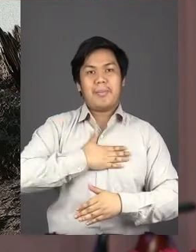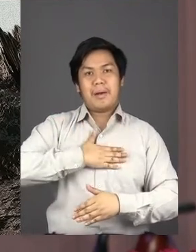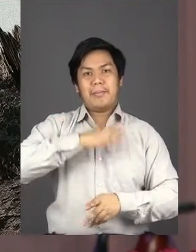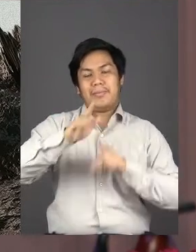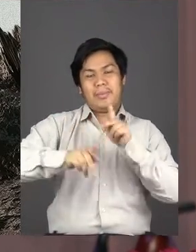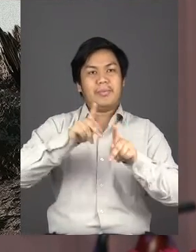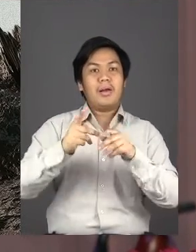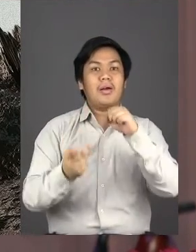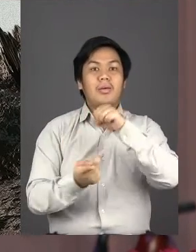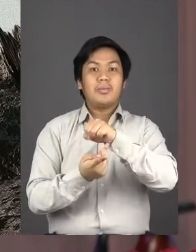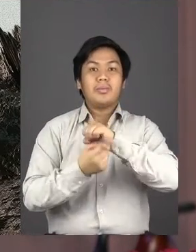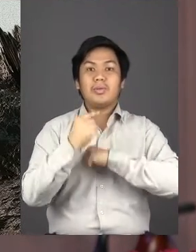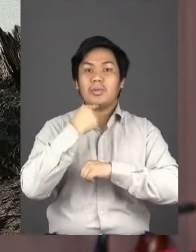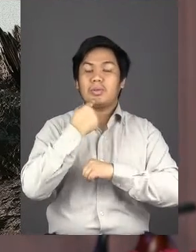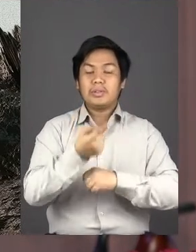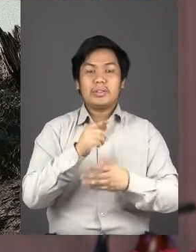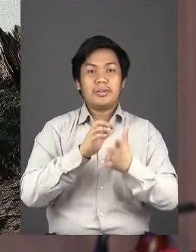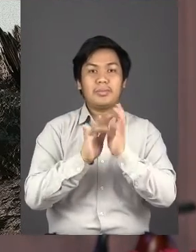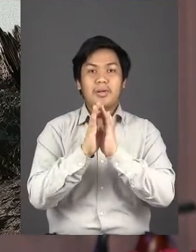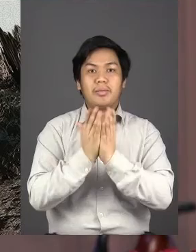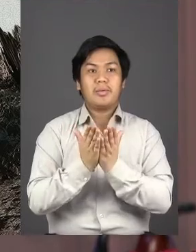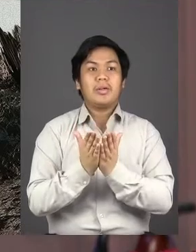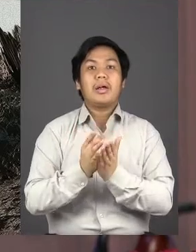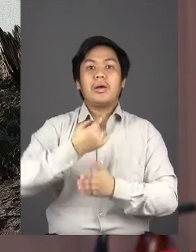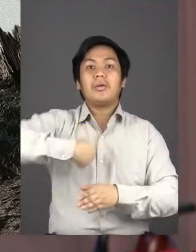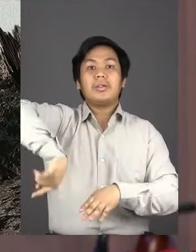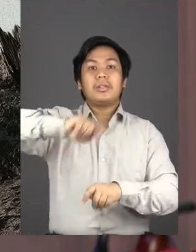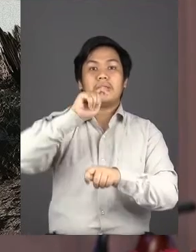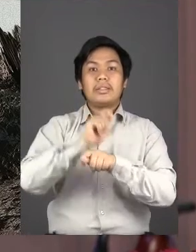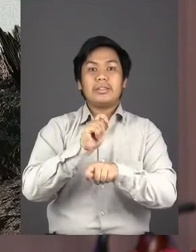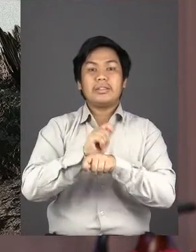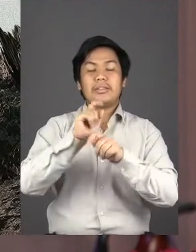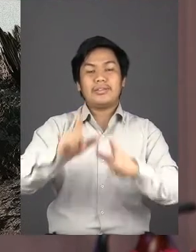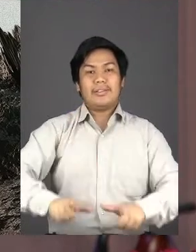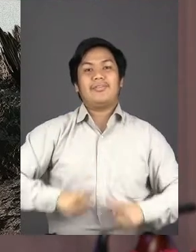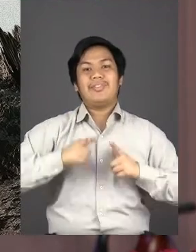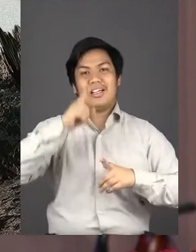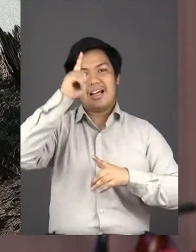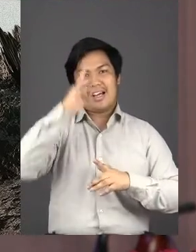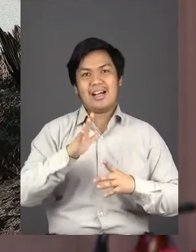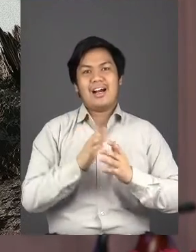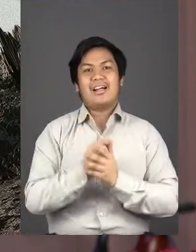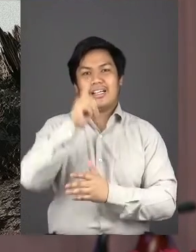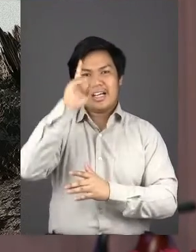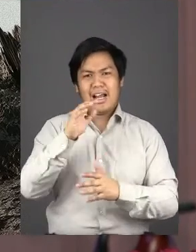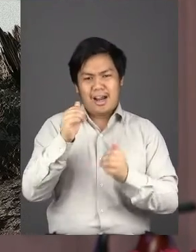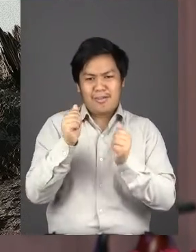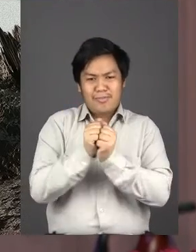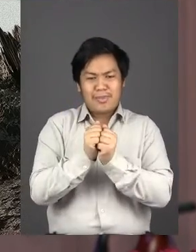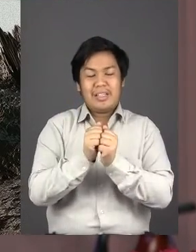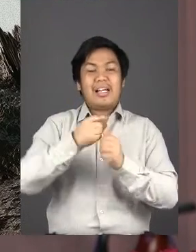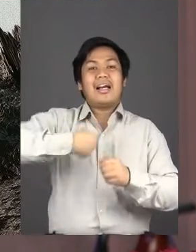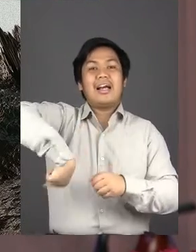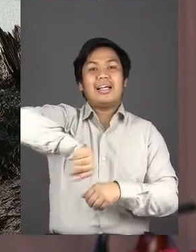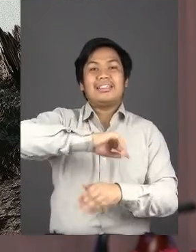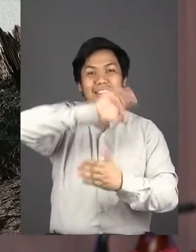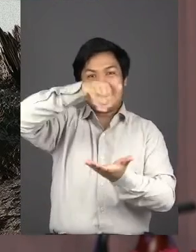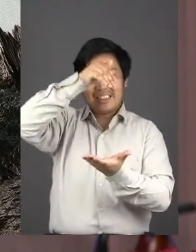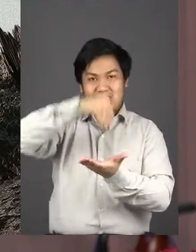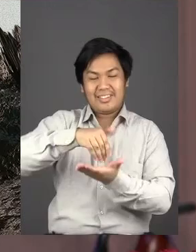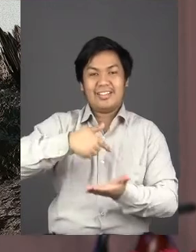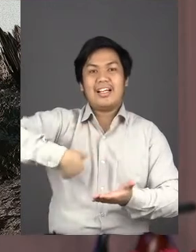yun ni Pablo sa Ephesians chapter 2. We are the temple of the living God. Siya ay nananahan sa ating kalagitnaan. Wala po